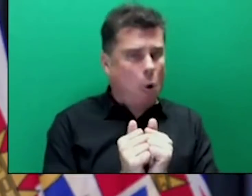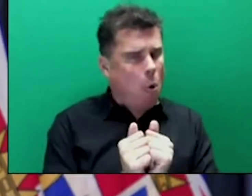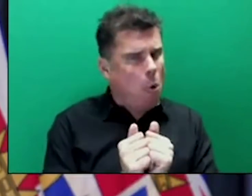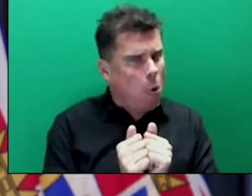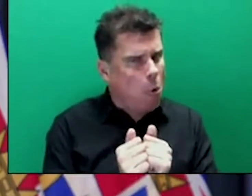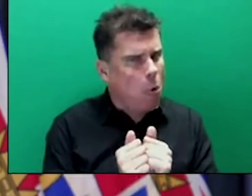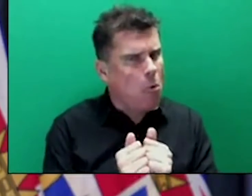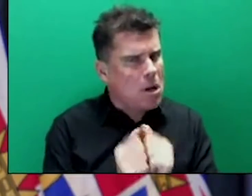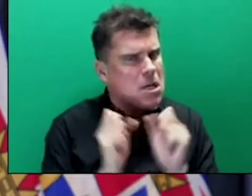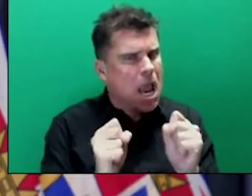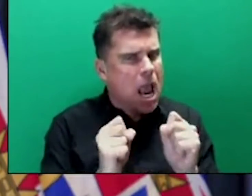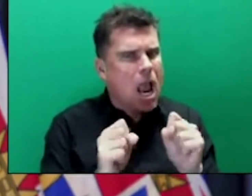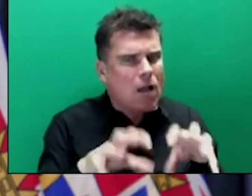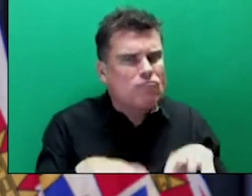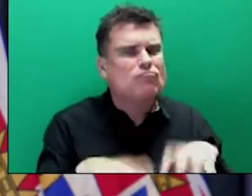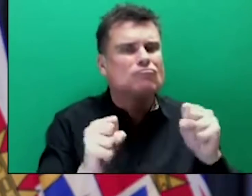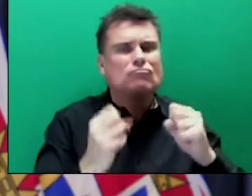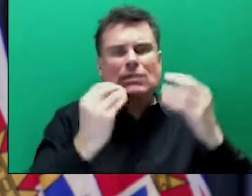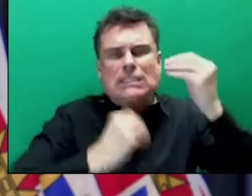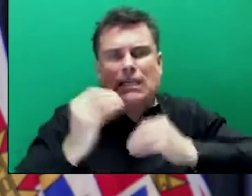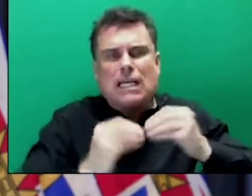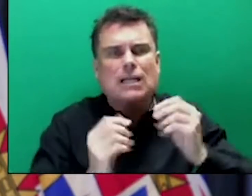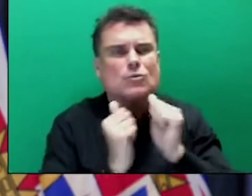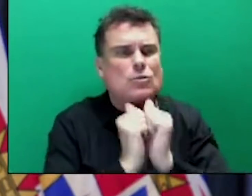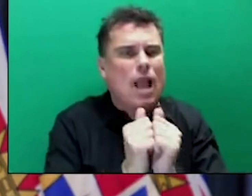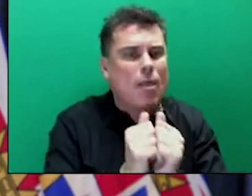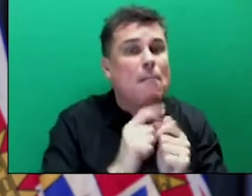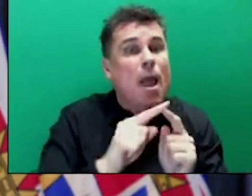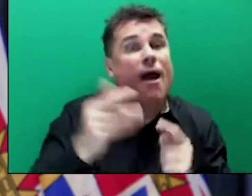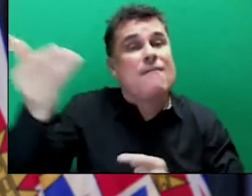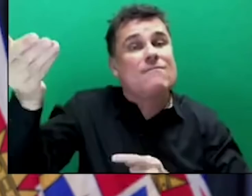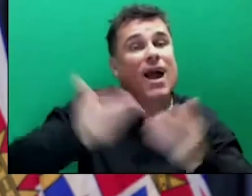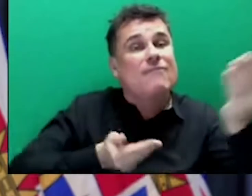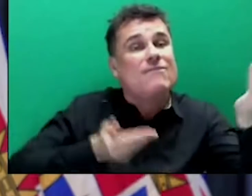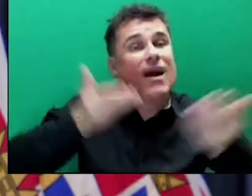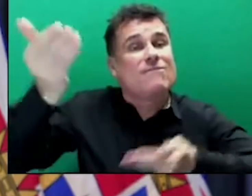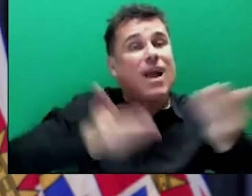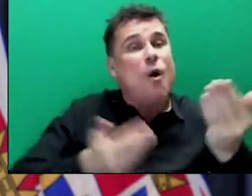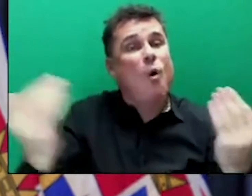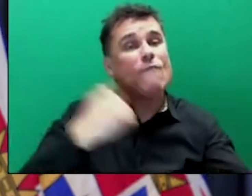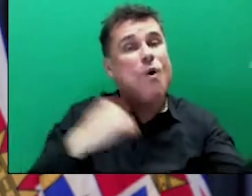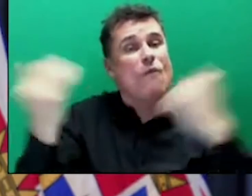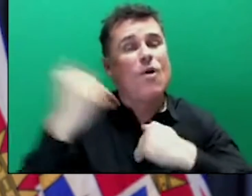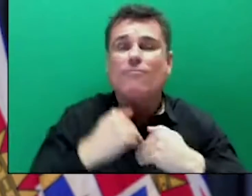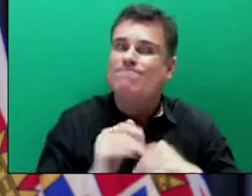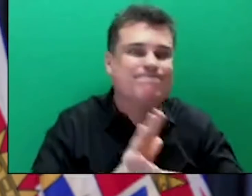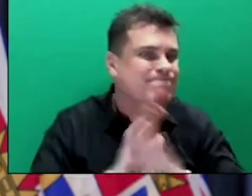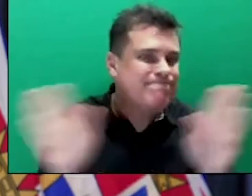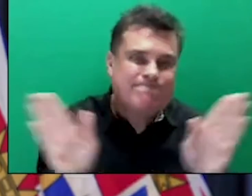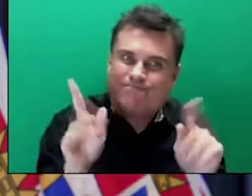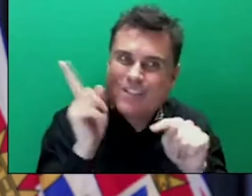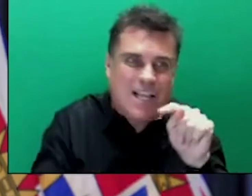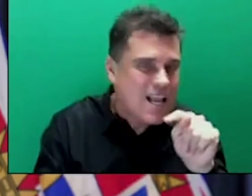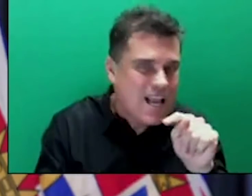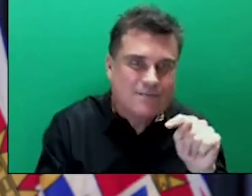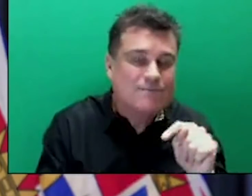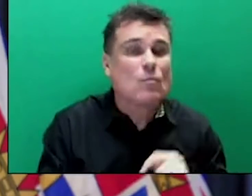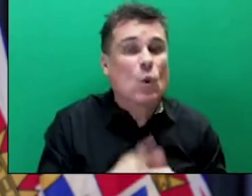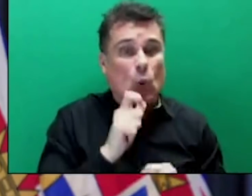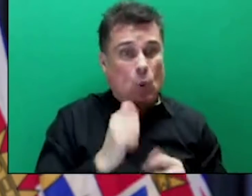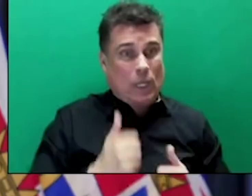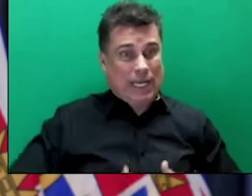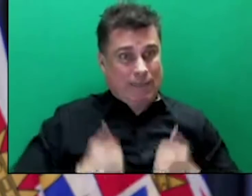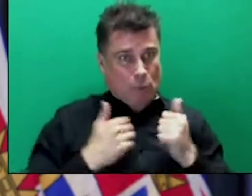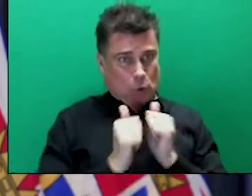those large dinners together, now you need to do it remotely. This Christmas and these holidays